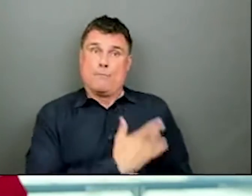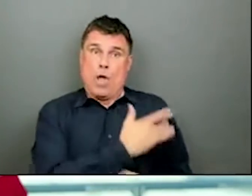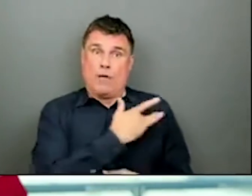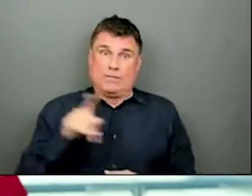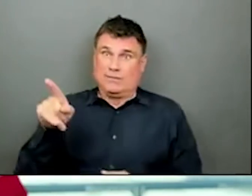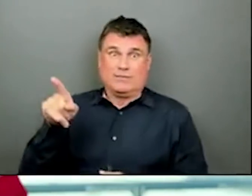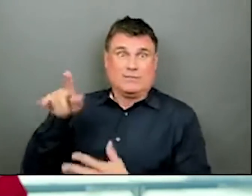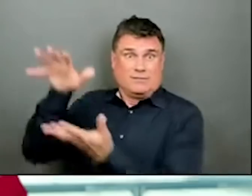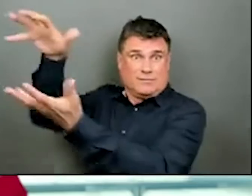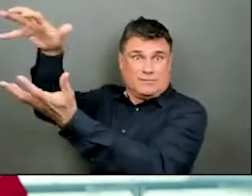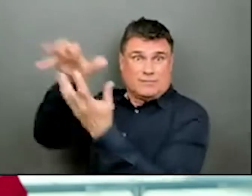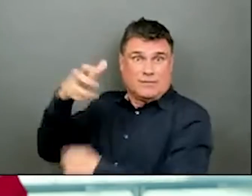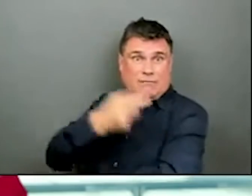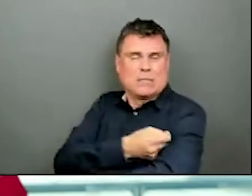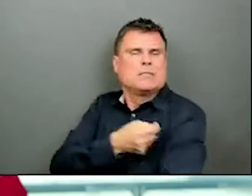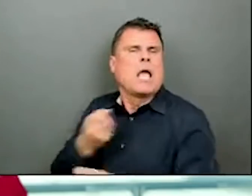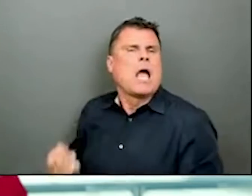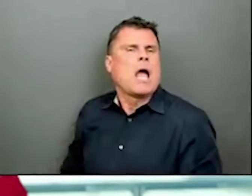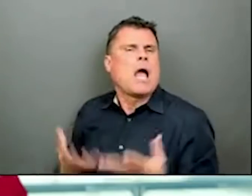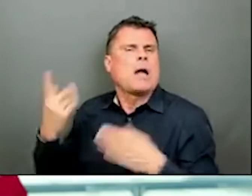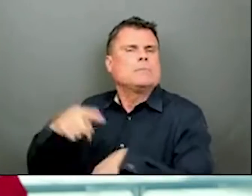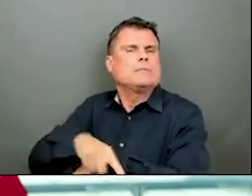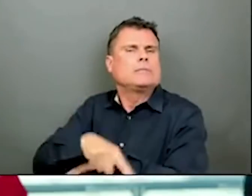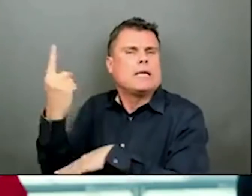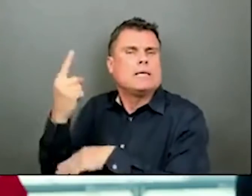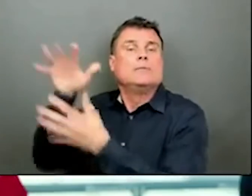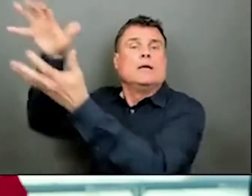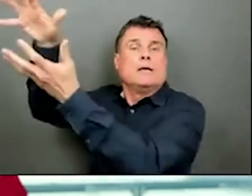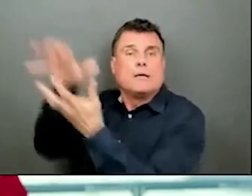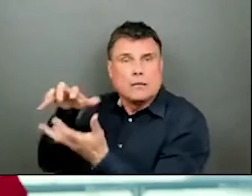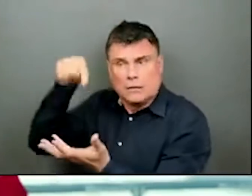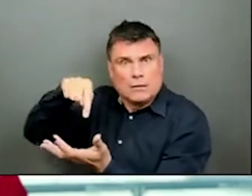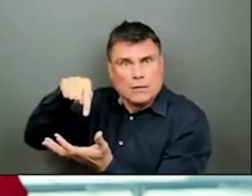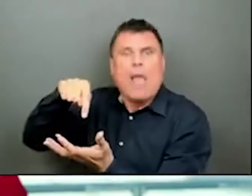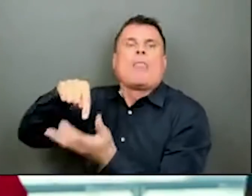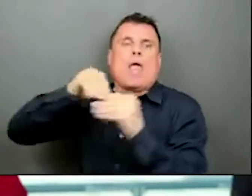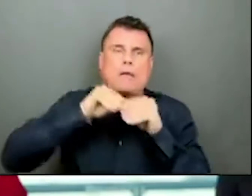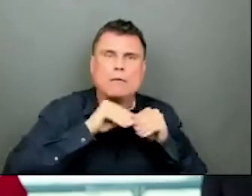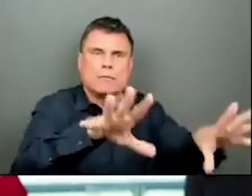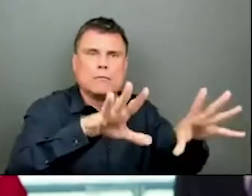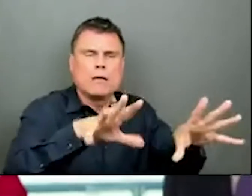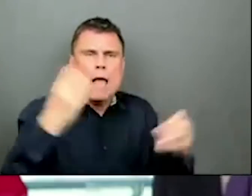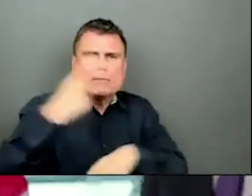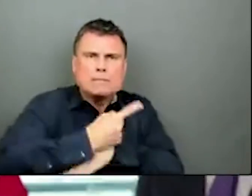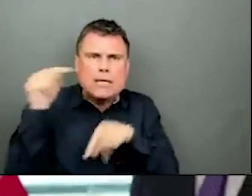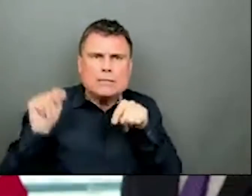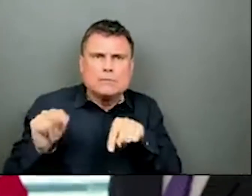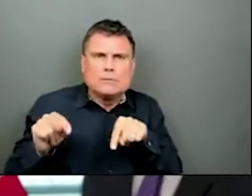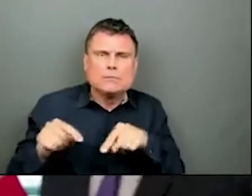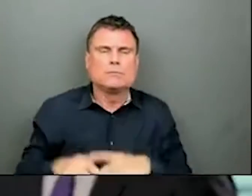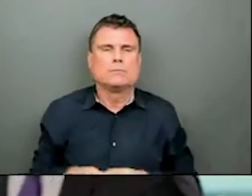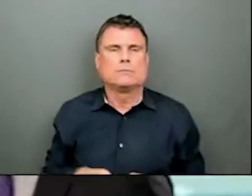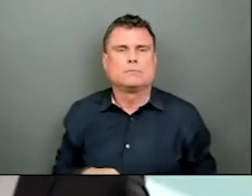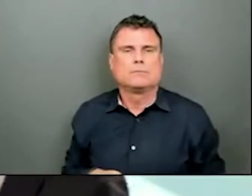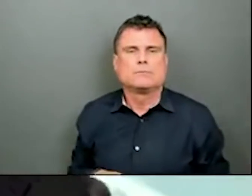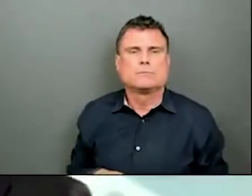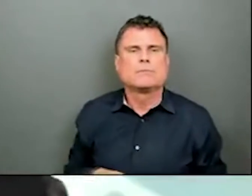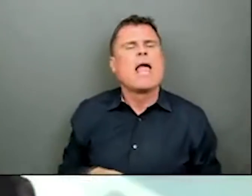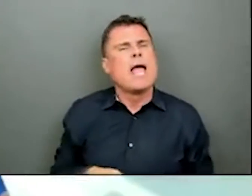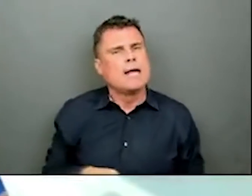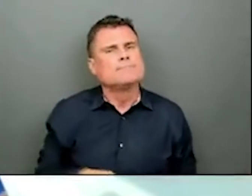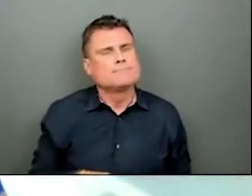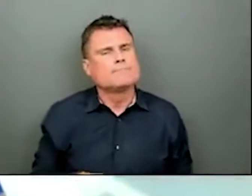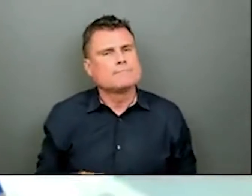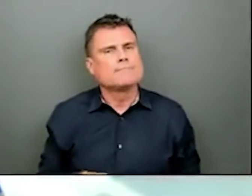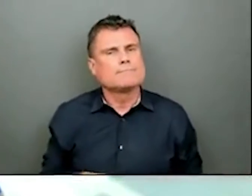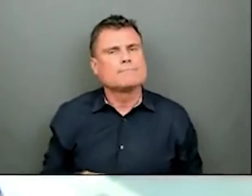How many days does it take to deliver to the health authorities? How long does it take for the health authorities to get it to the clinics?